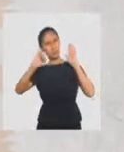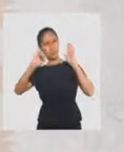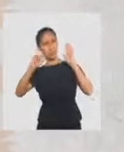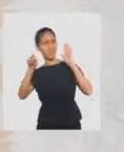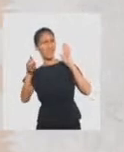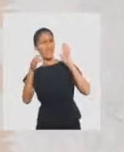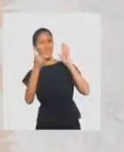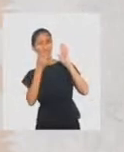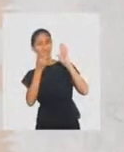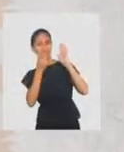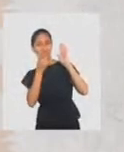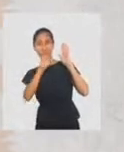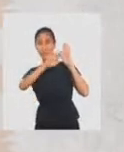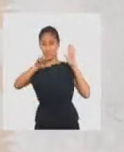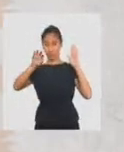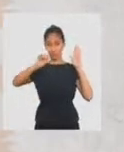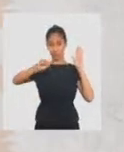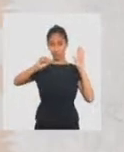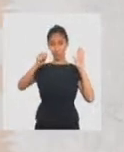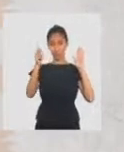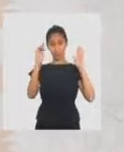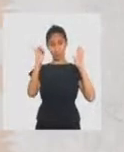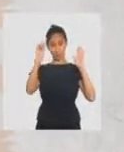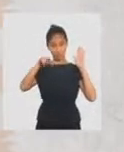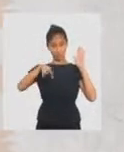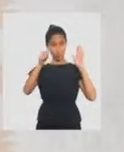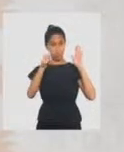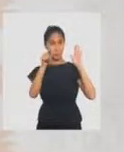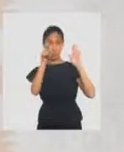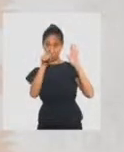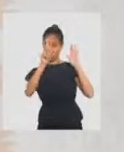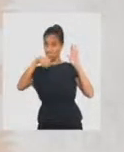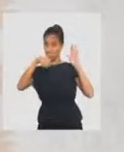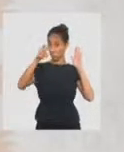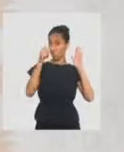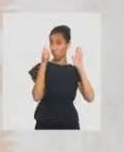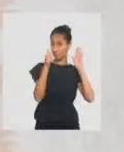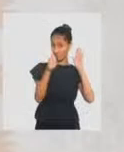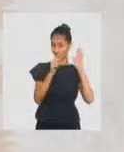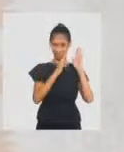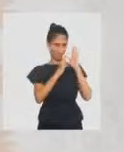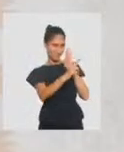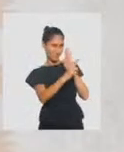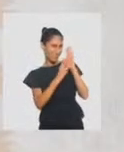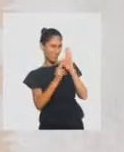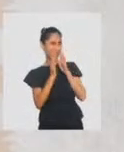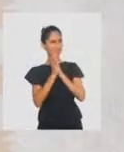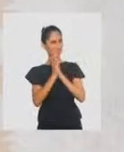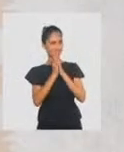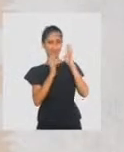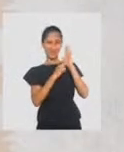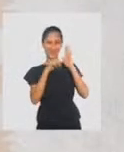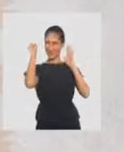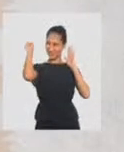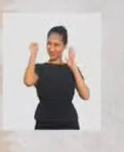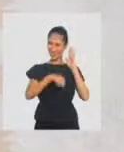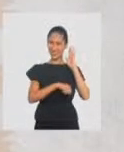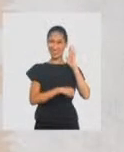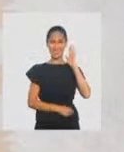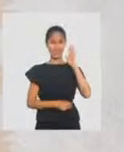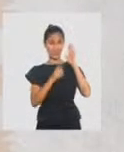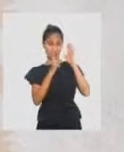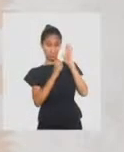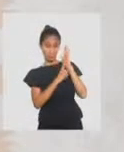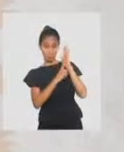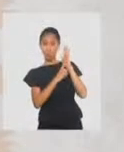Sorry, Yari. You couldn't finish. Sarina, you finished and your phrase is correct. Read it, please. Yes,